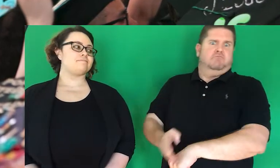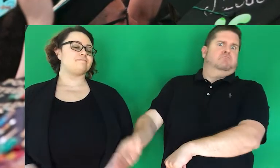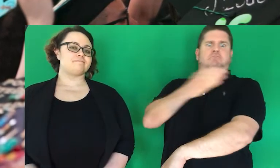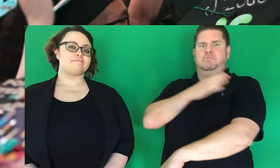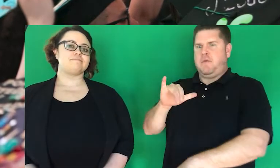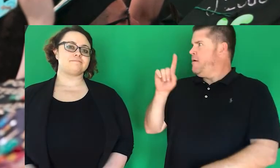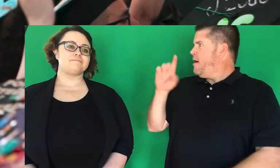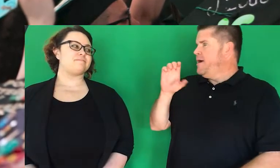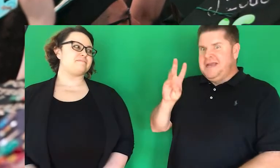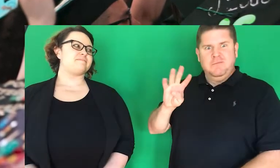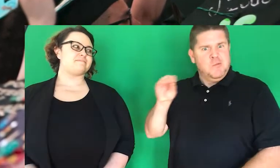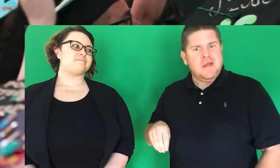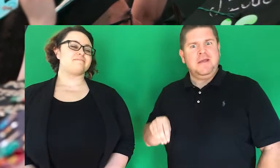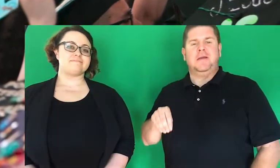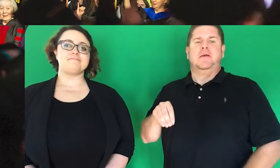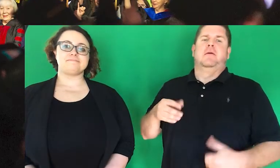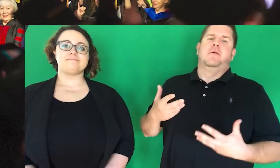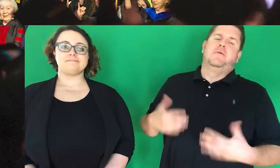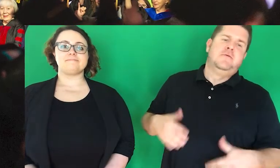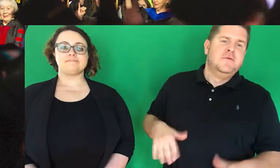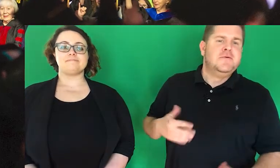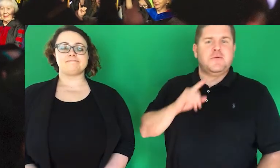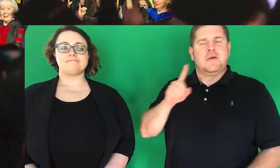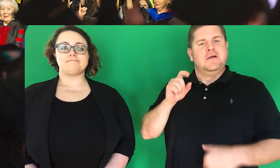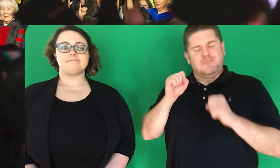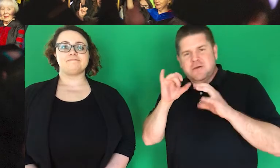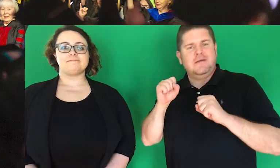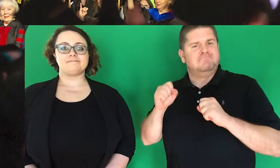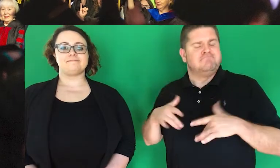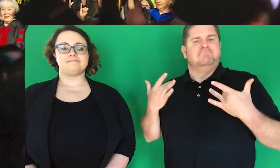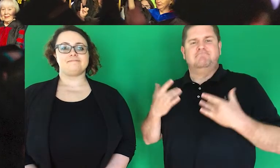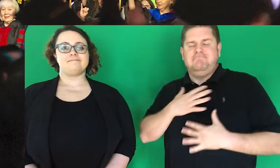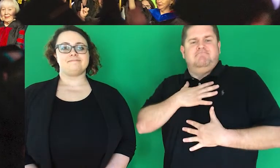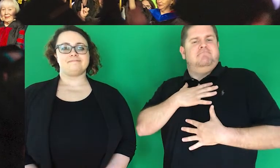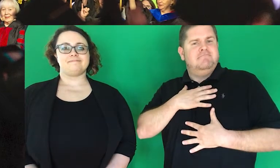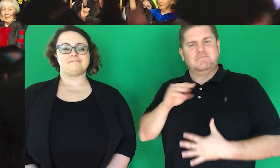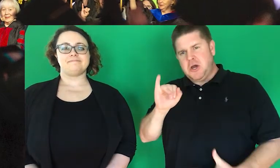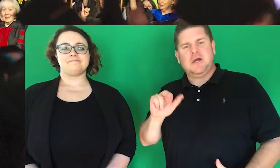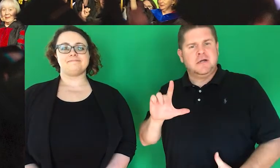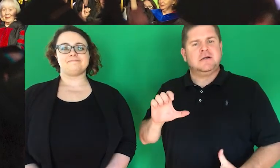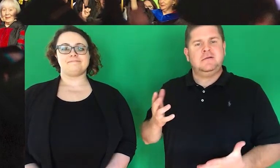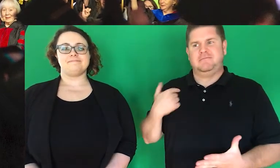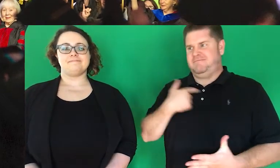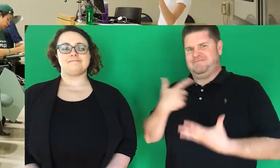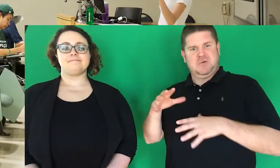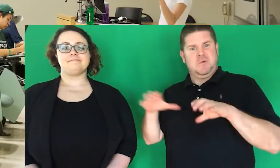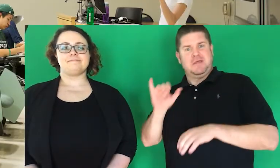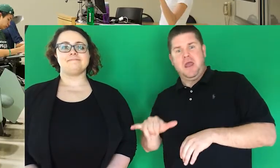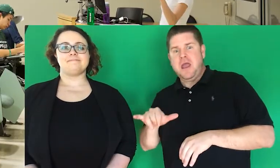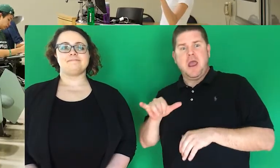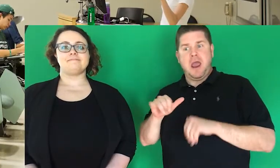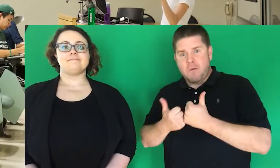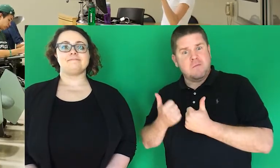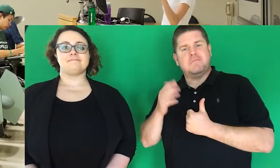now have improved that by 164%. It is a miracle. And we've